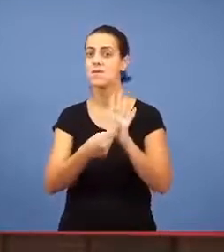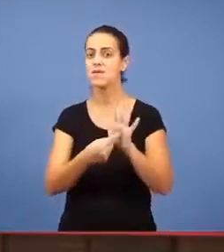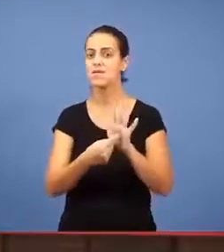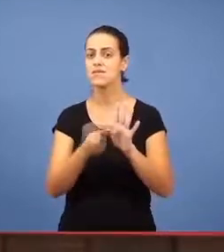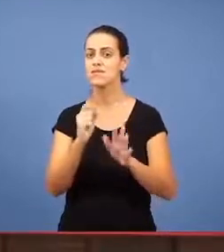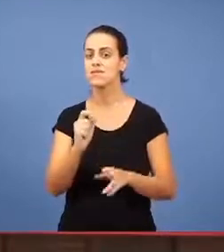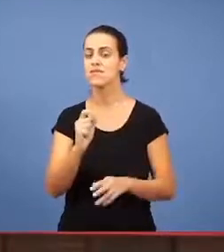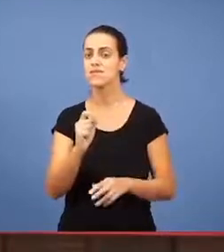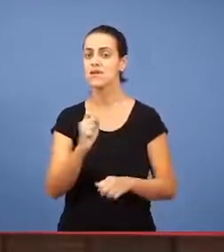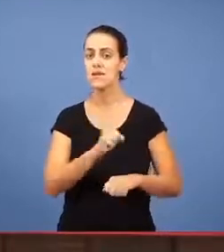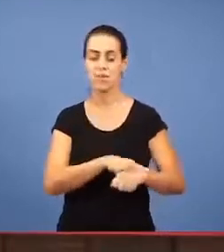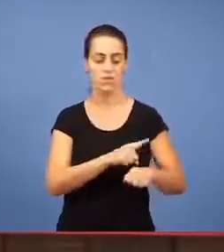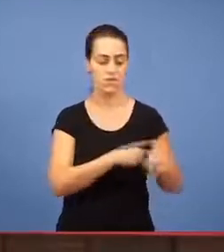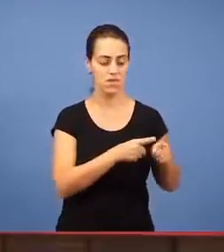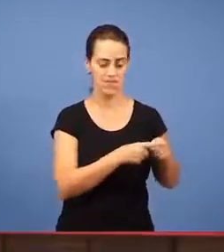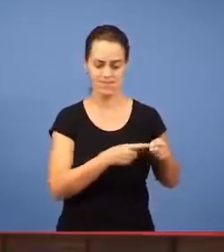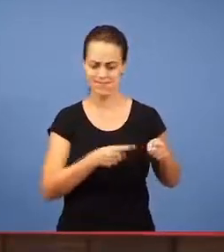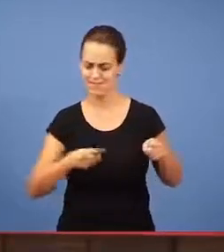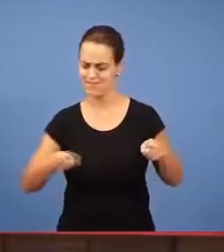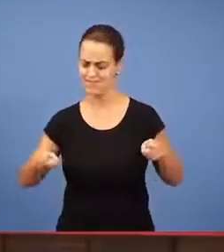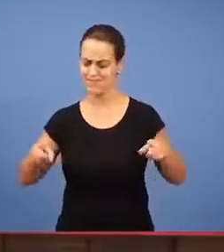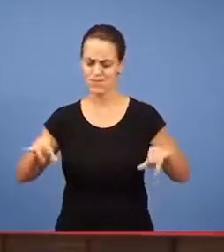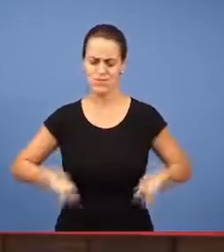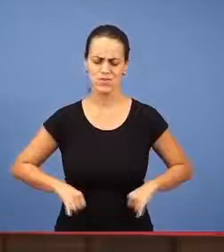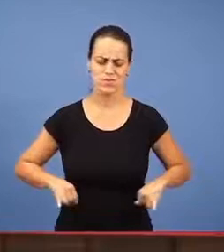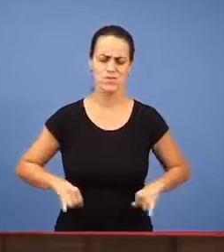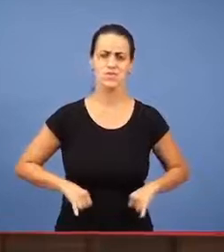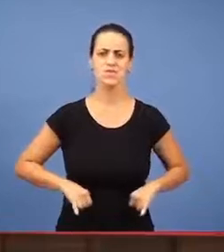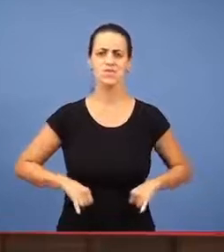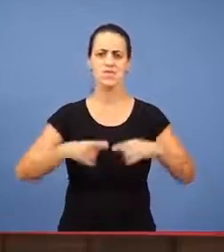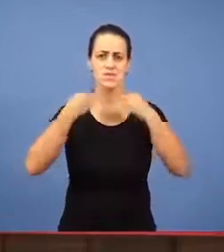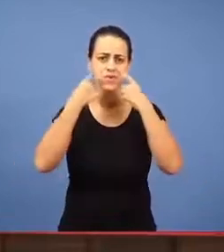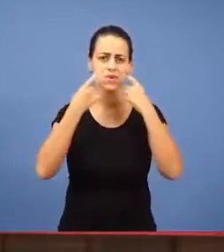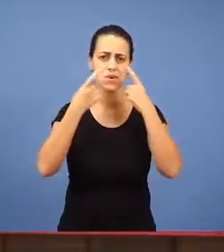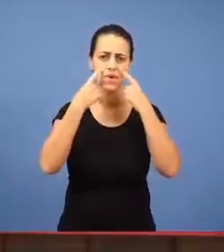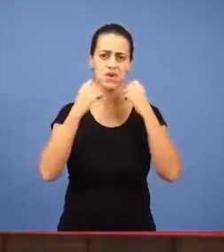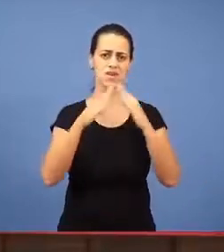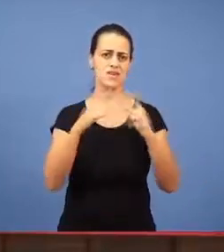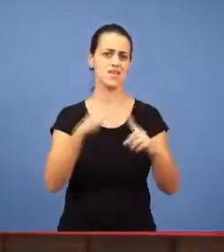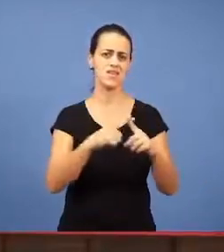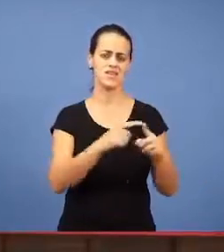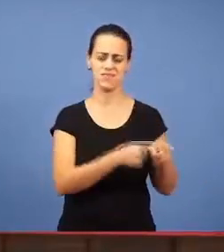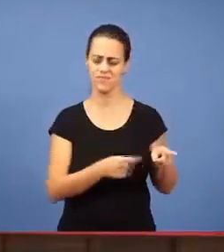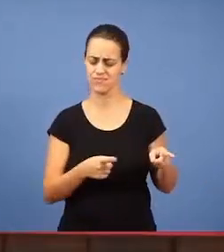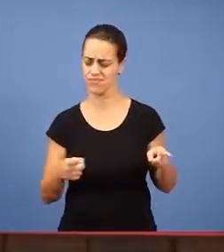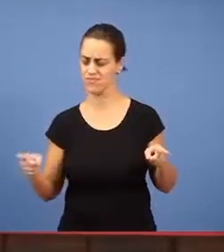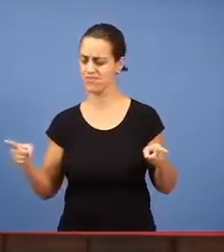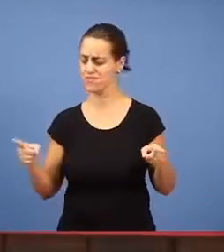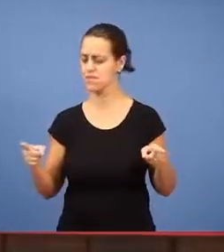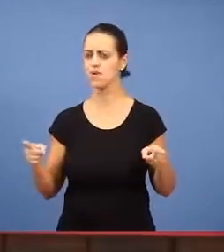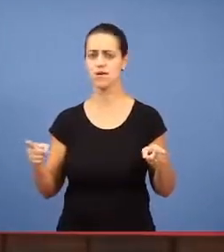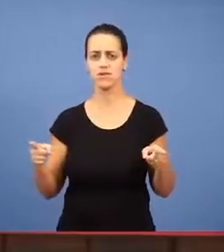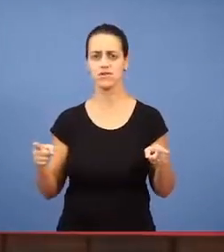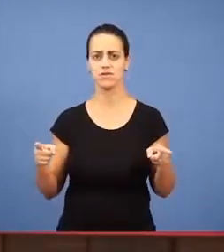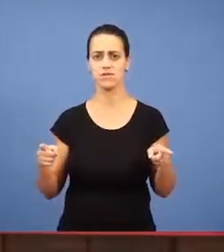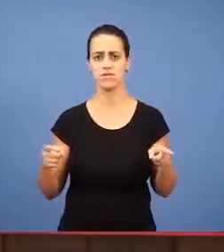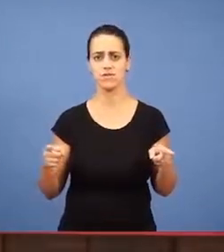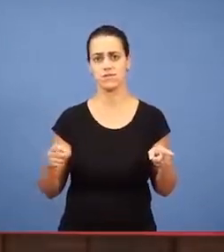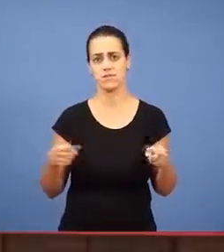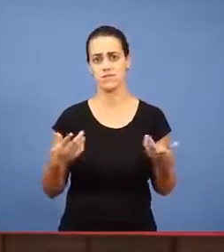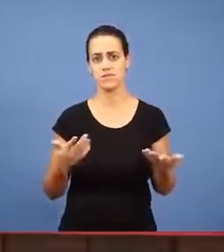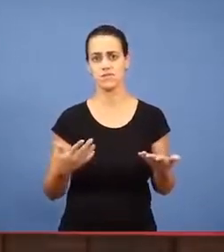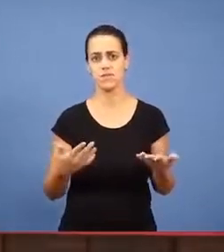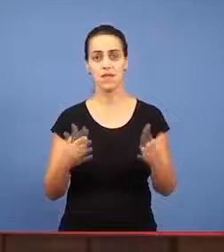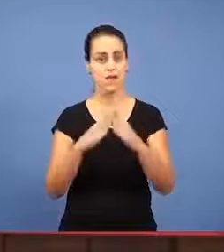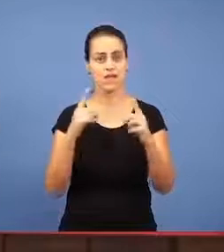shown that there is a time which the church suffered, cried, but was not only this 5 or 3 years